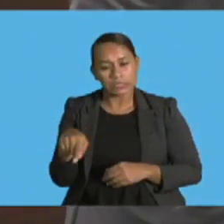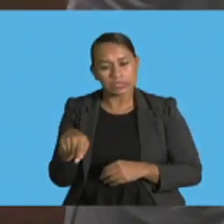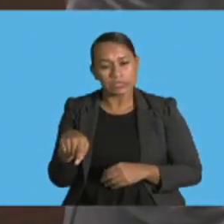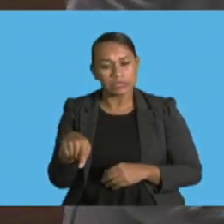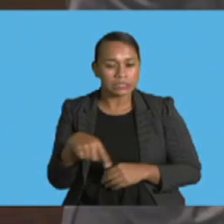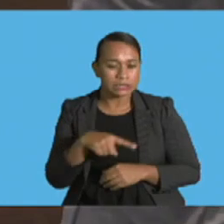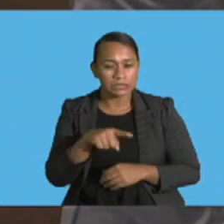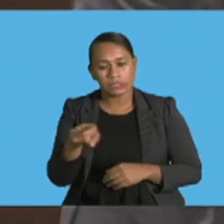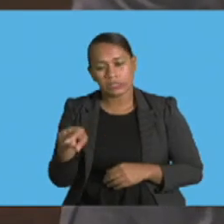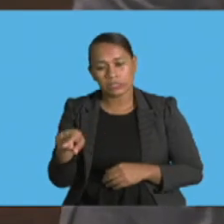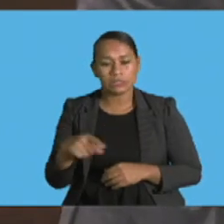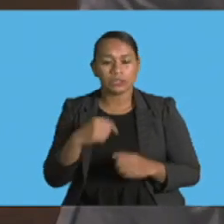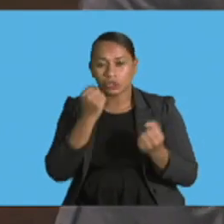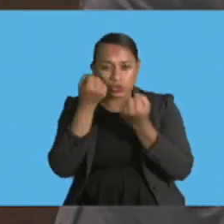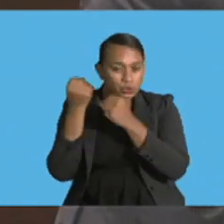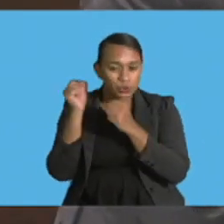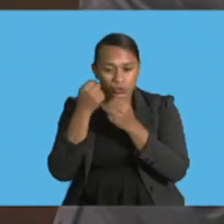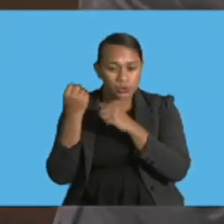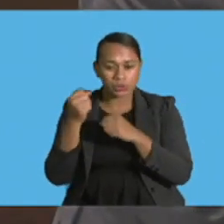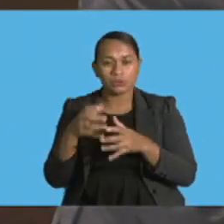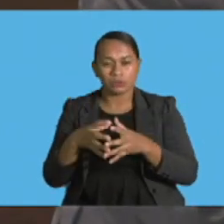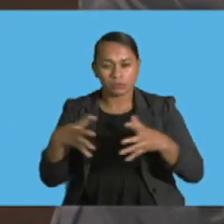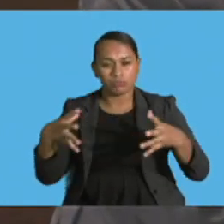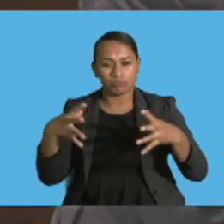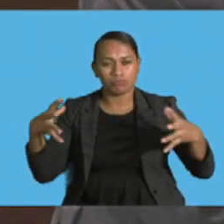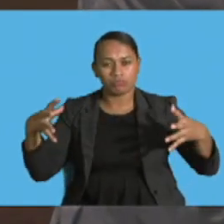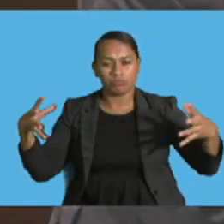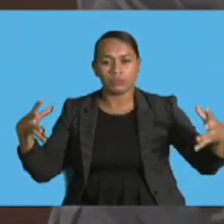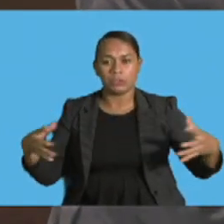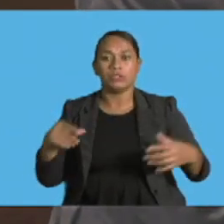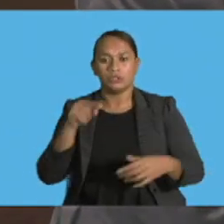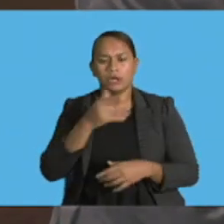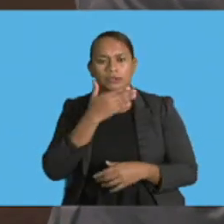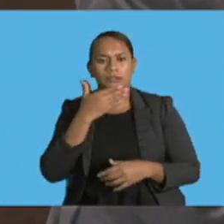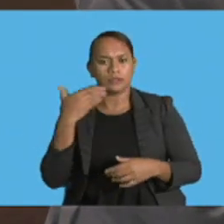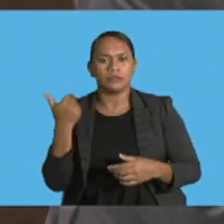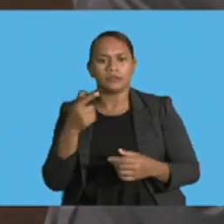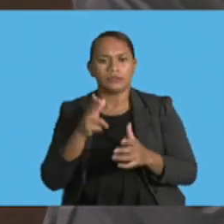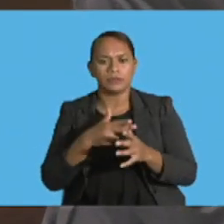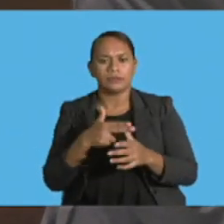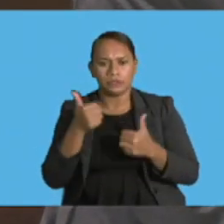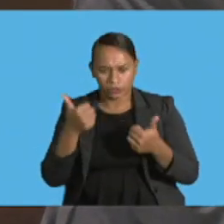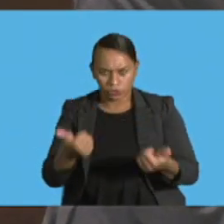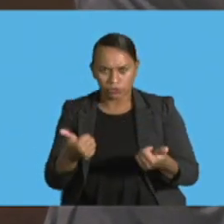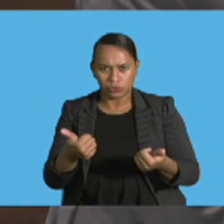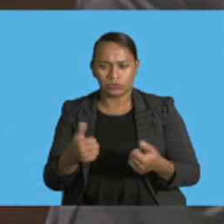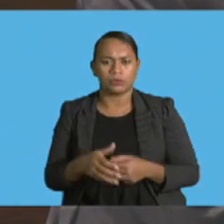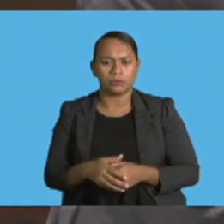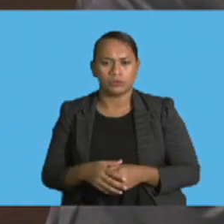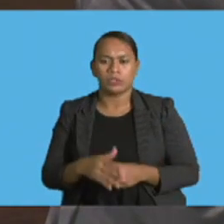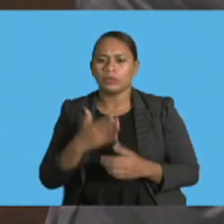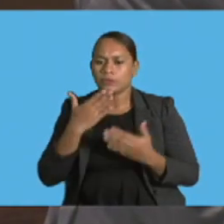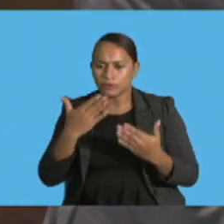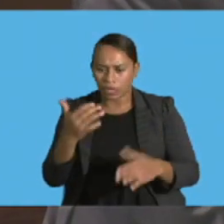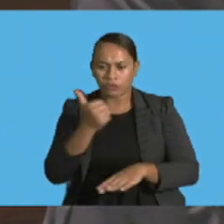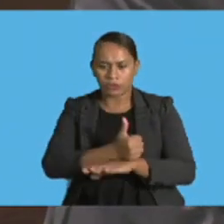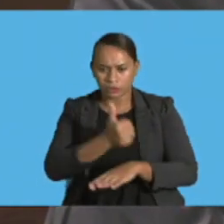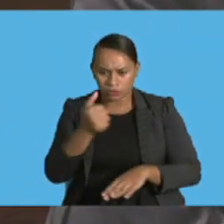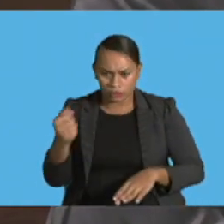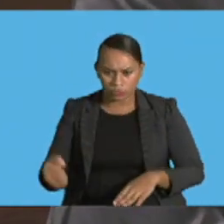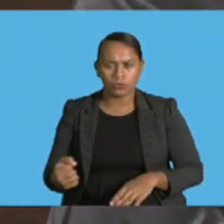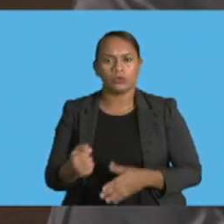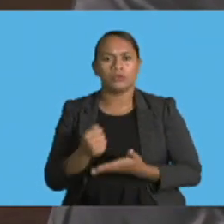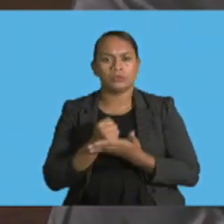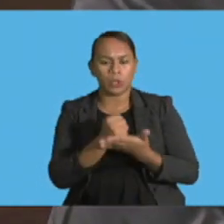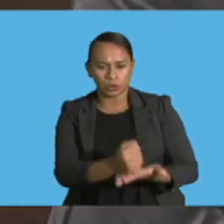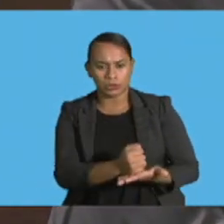strength to take advantage of these favorable conditions thanks to the support of this government. Holistic support